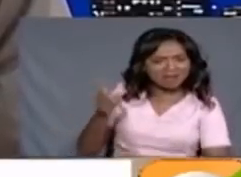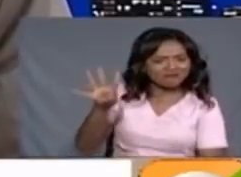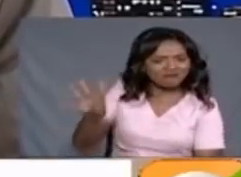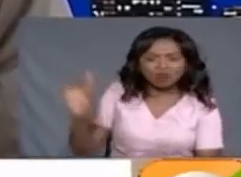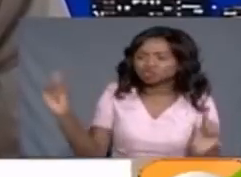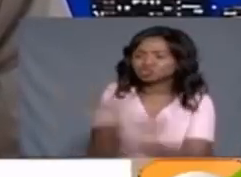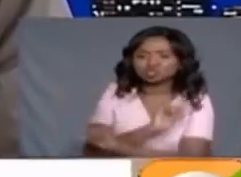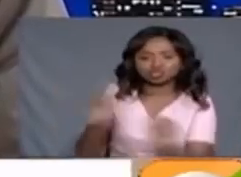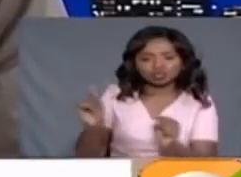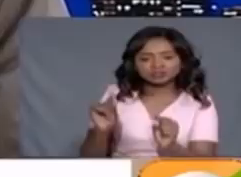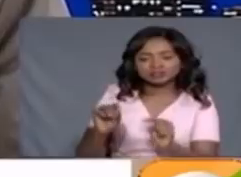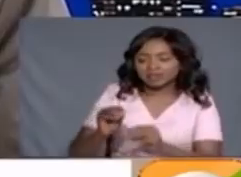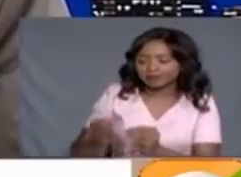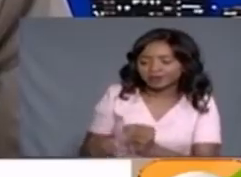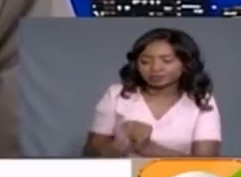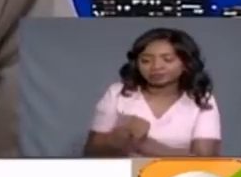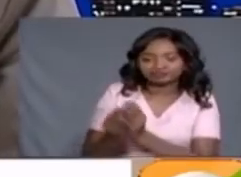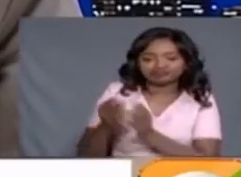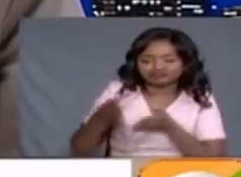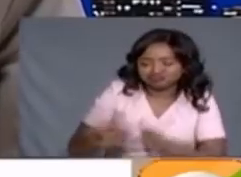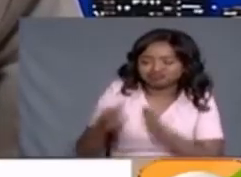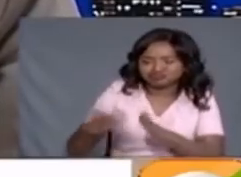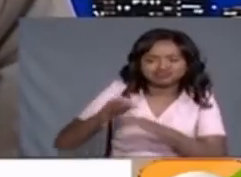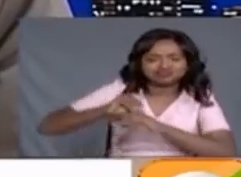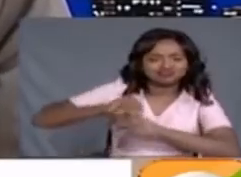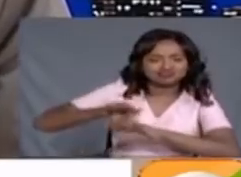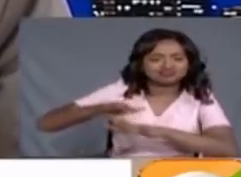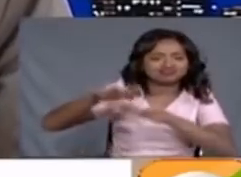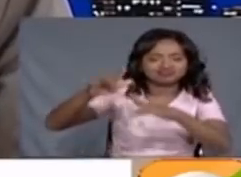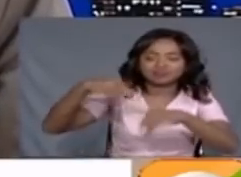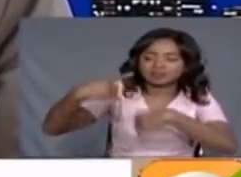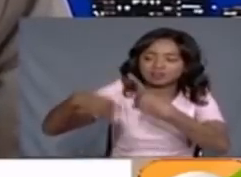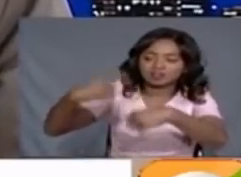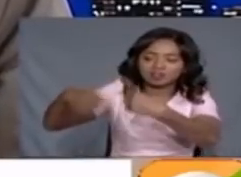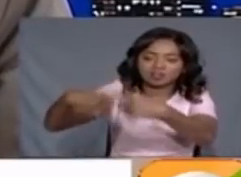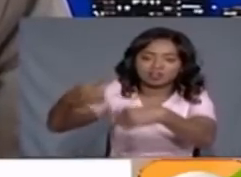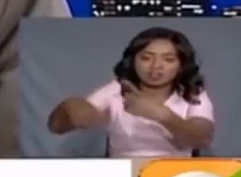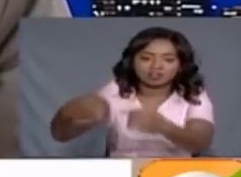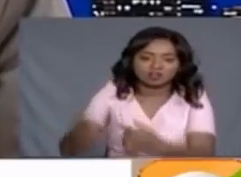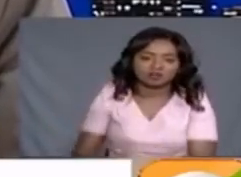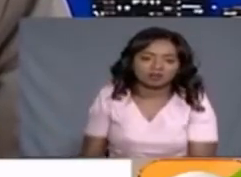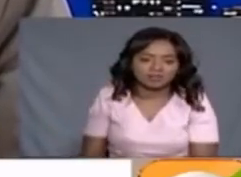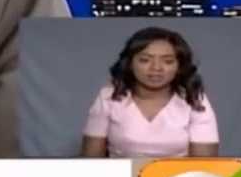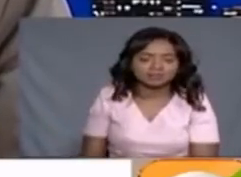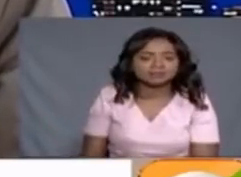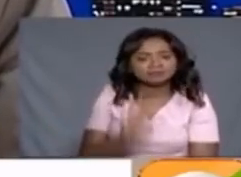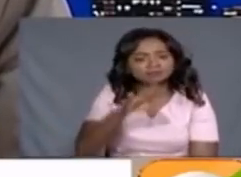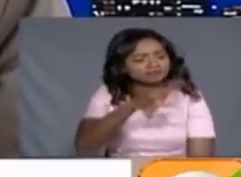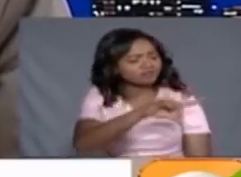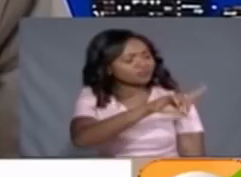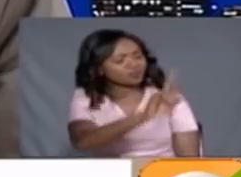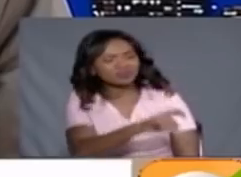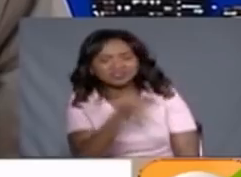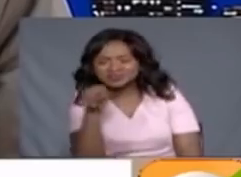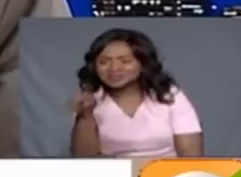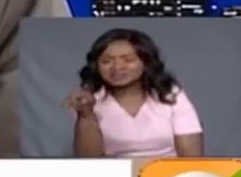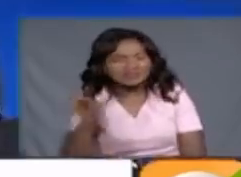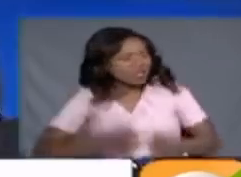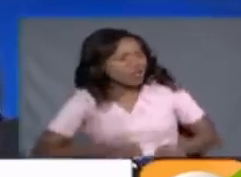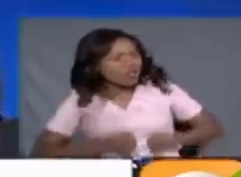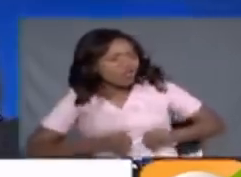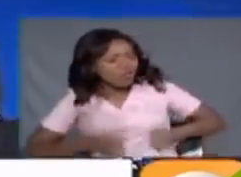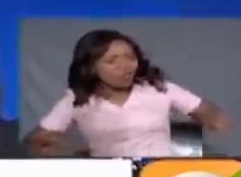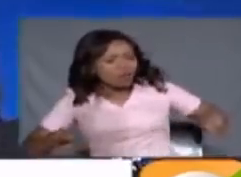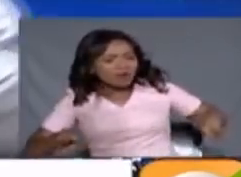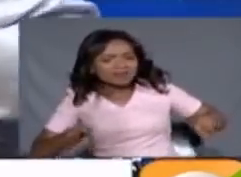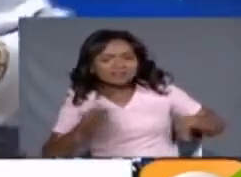will be having another generation and continuously like this. Okay. Yes. Quick question, doctor. How dangerous are these